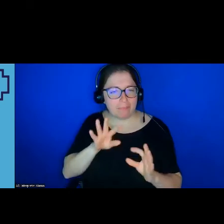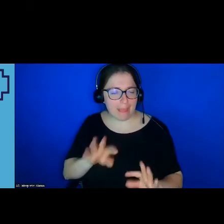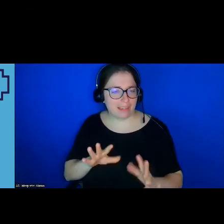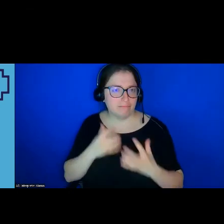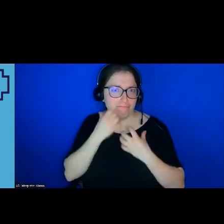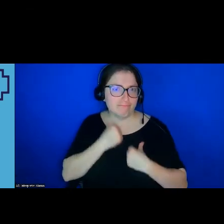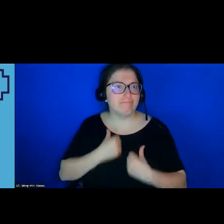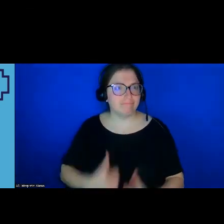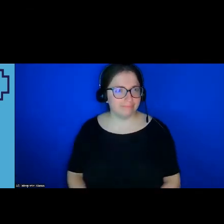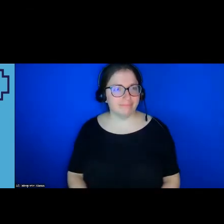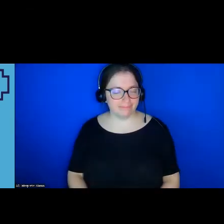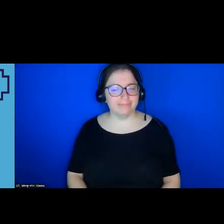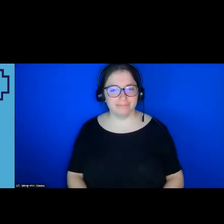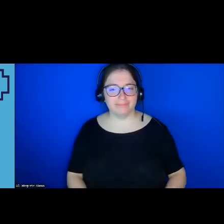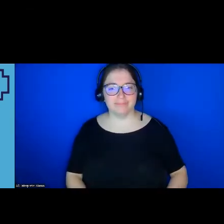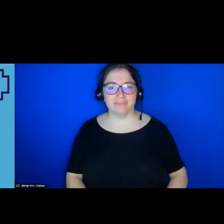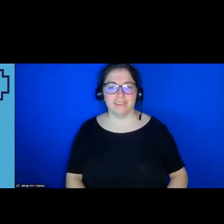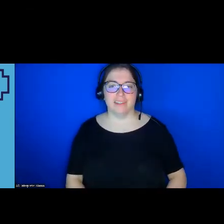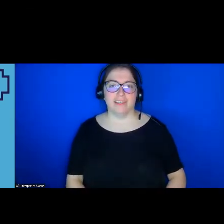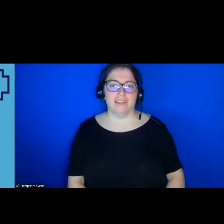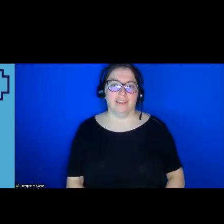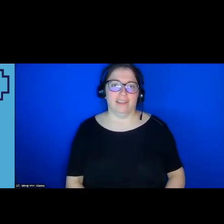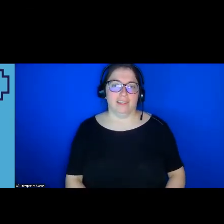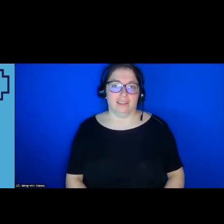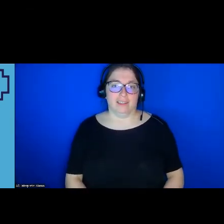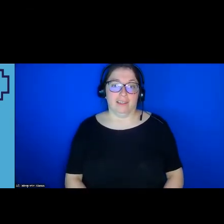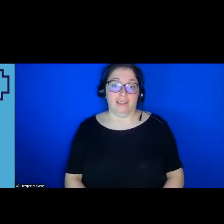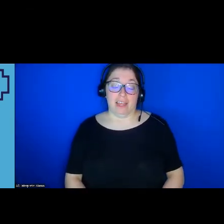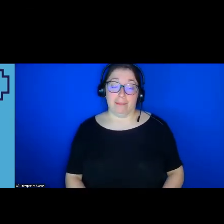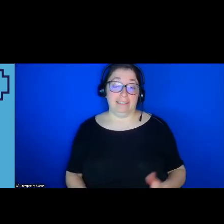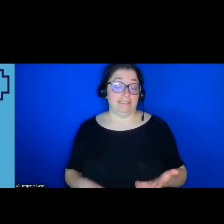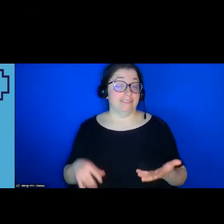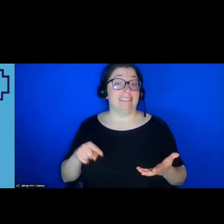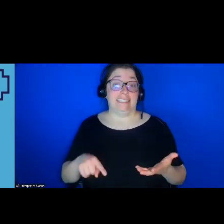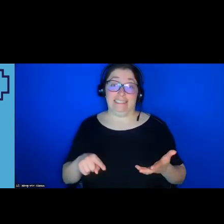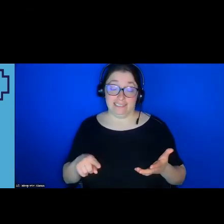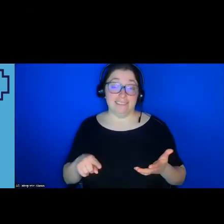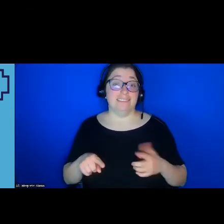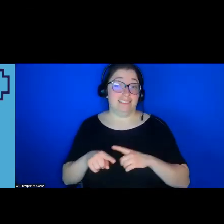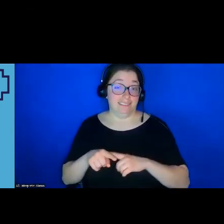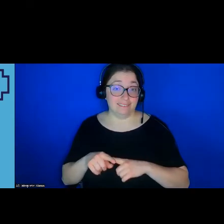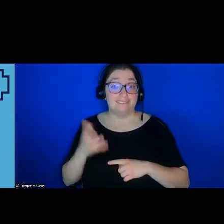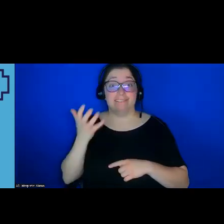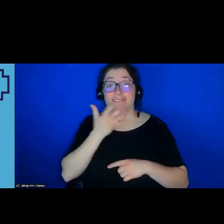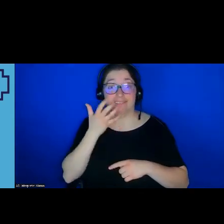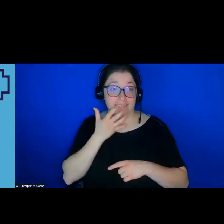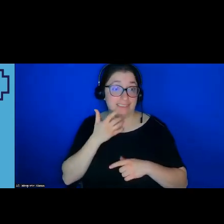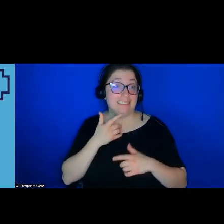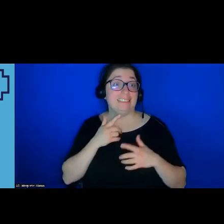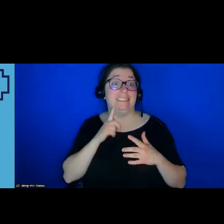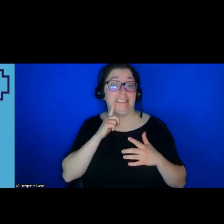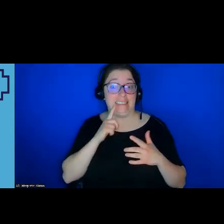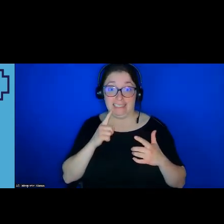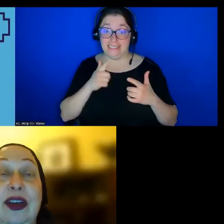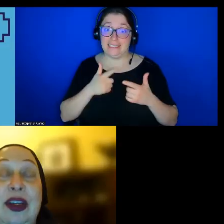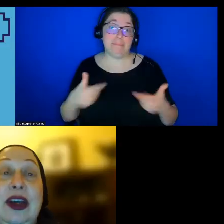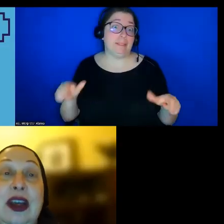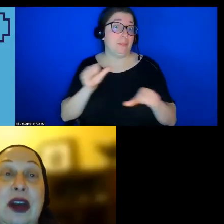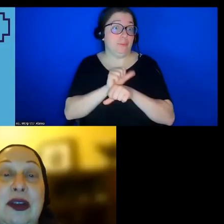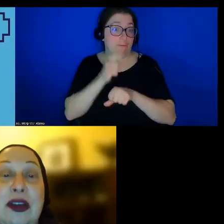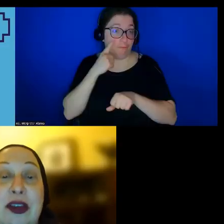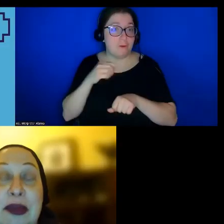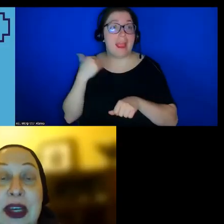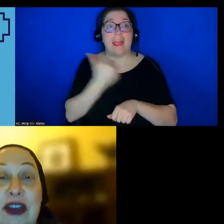want to you know commend how you know this i mean this is a major lift for our staff um it will involve